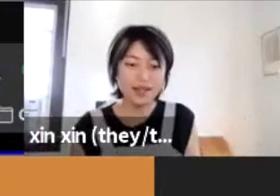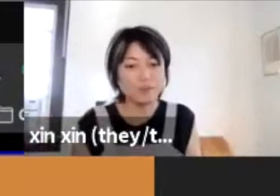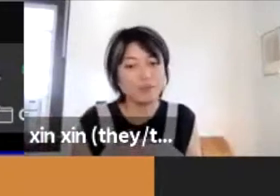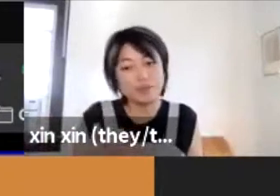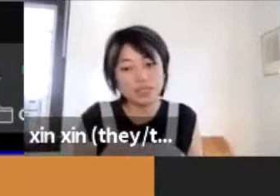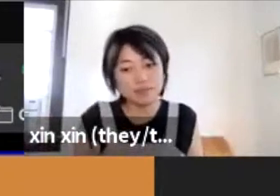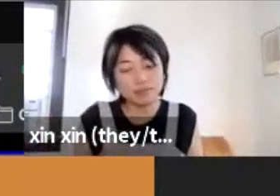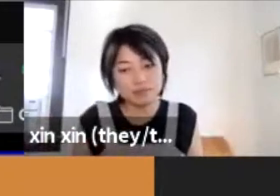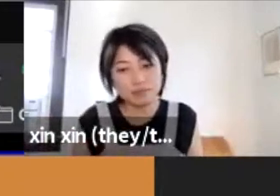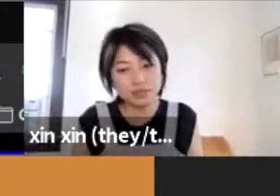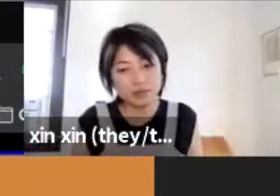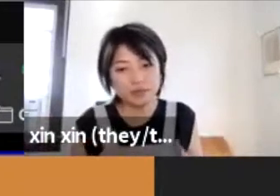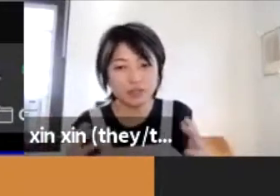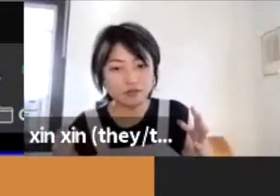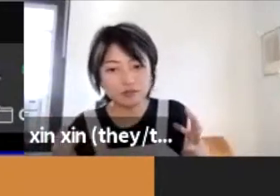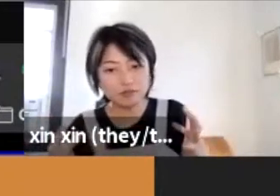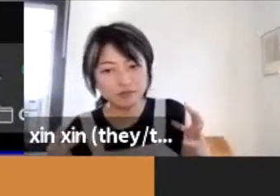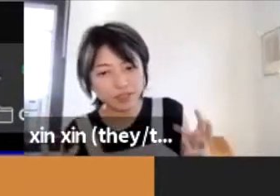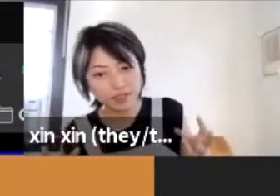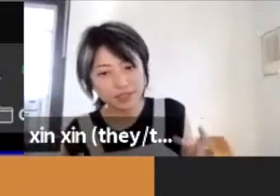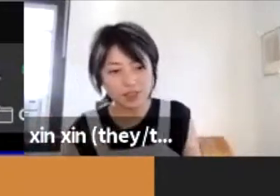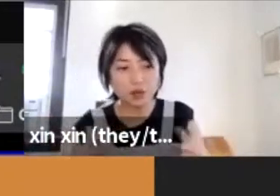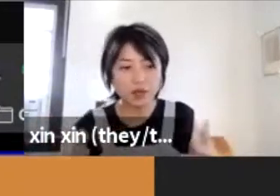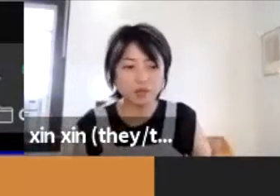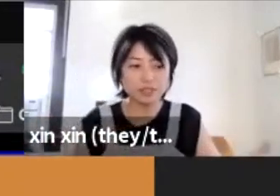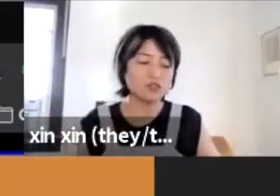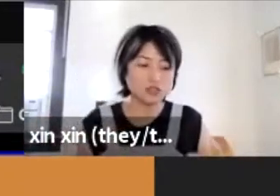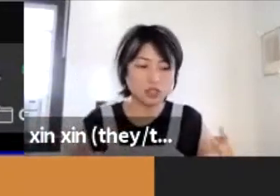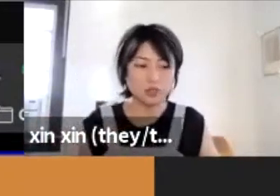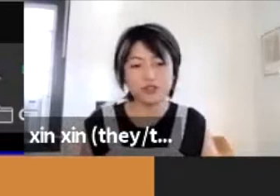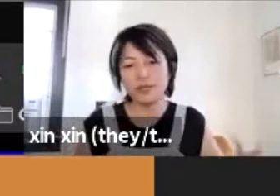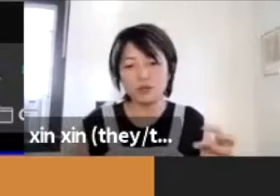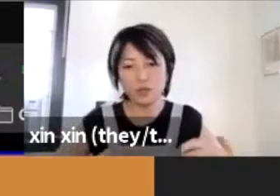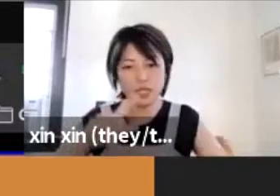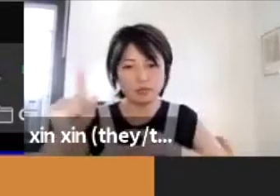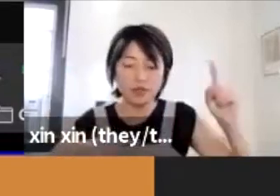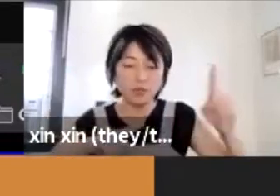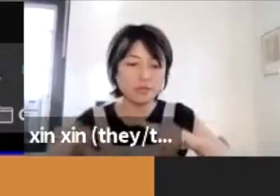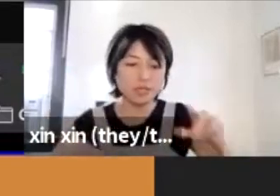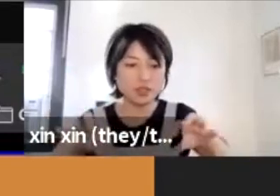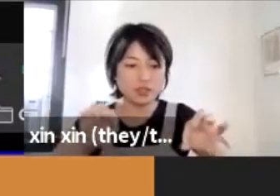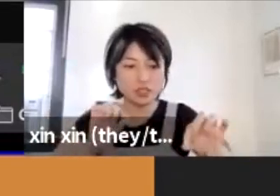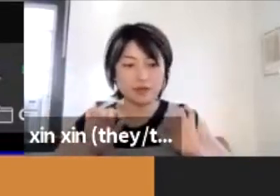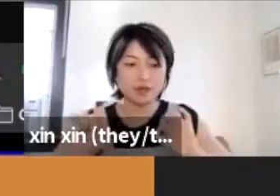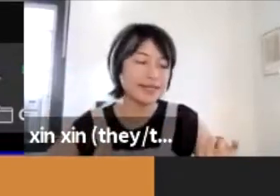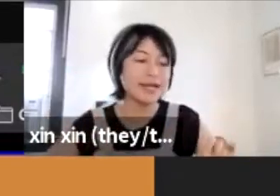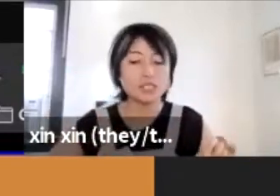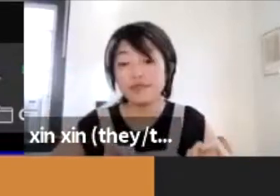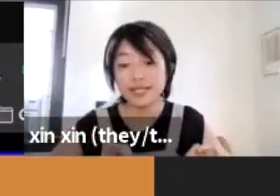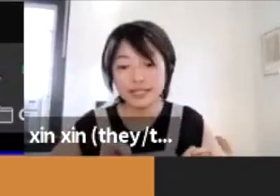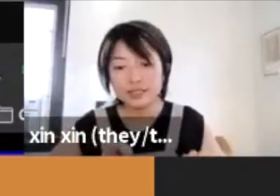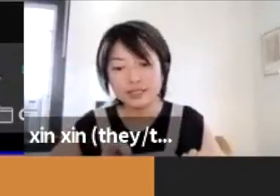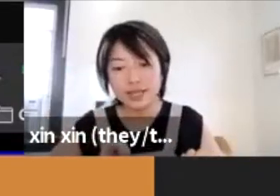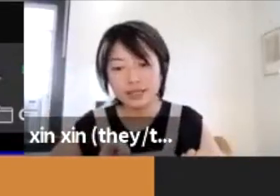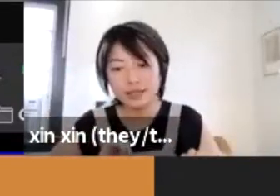question, and maybe, if you'll feel like this is an okay place to start brainstorming, we can begin to just like write down some